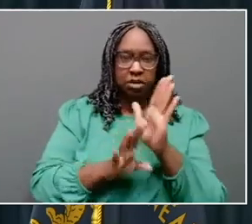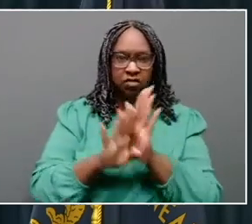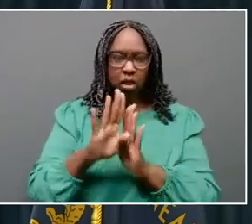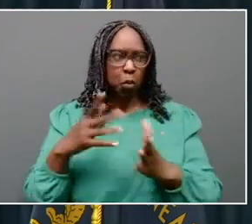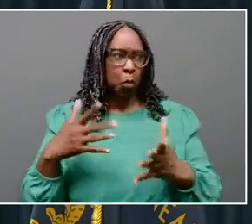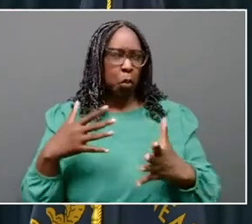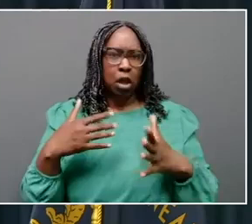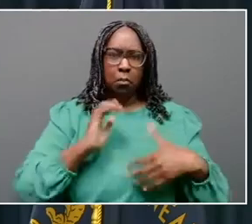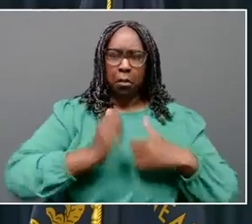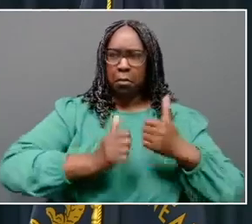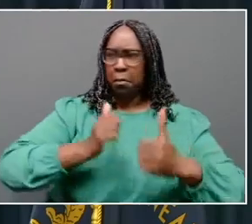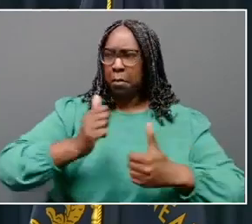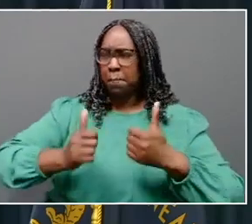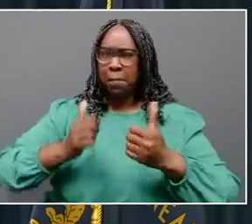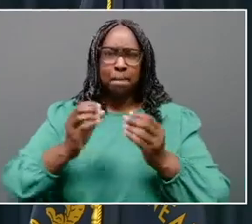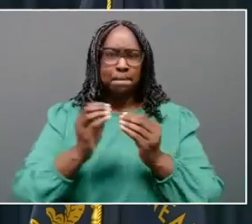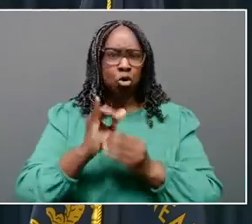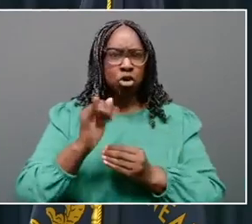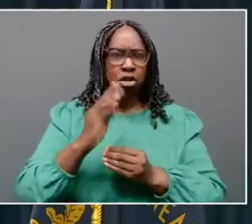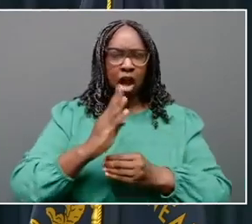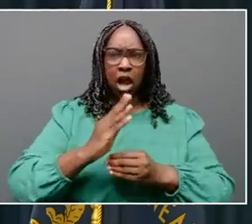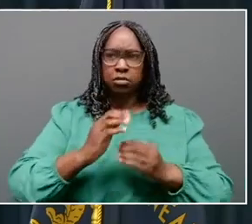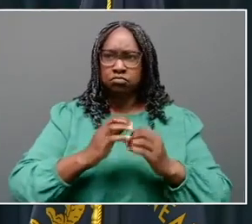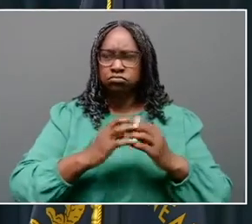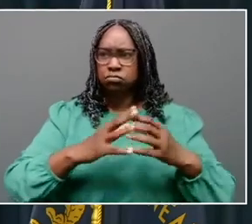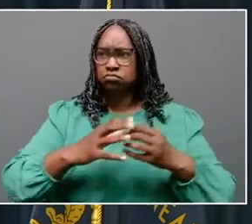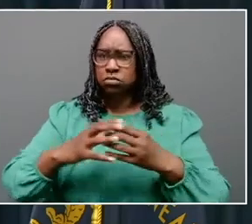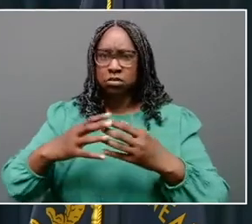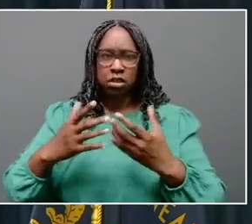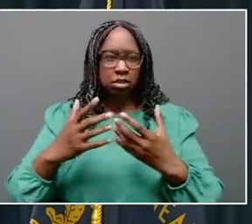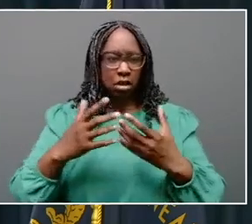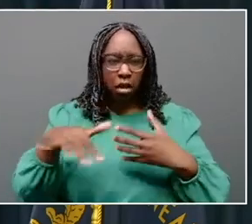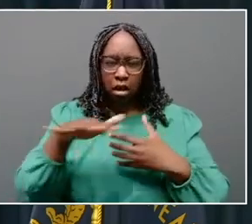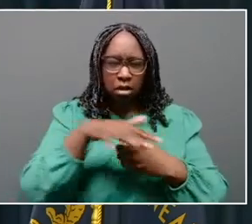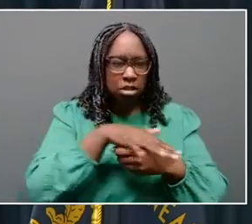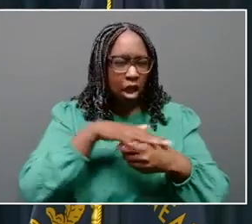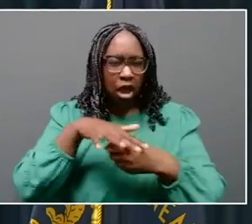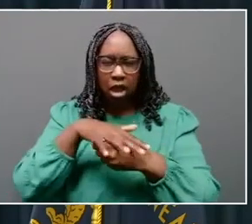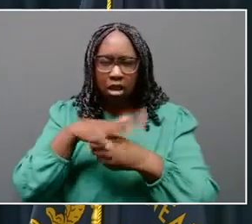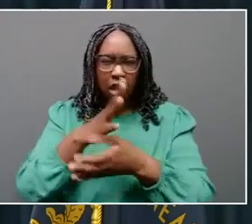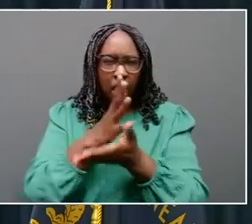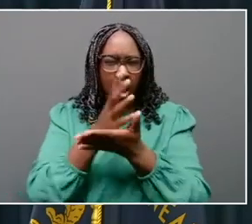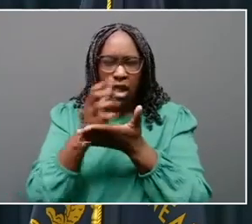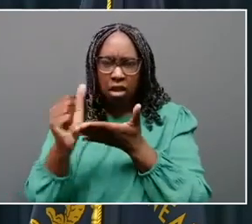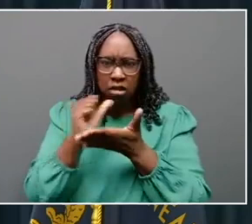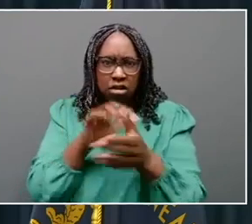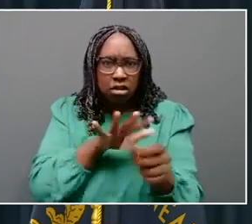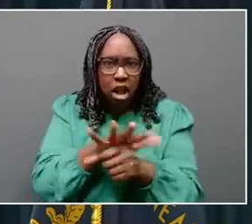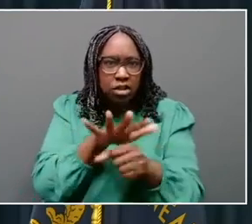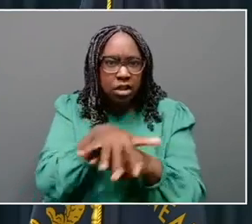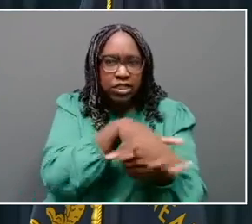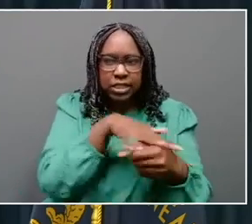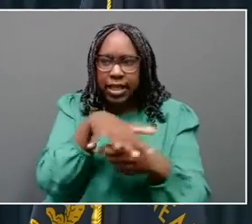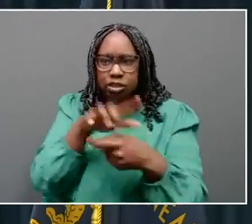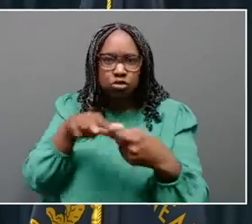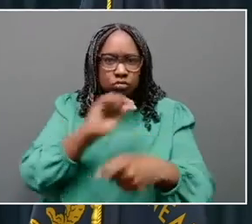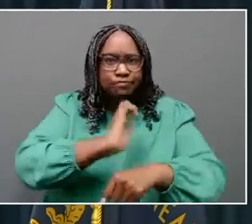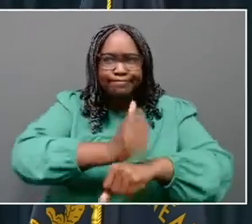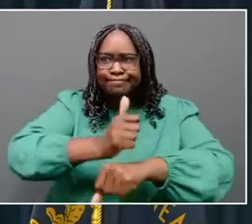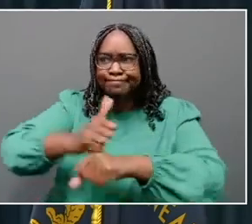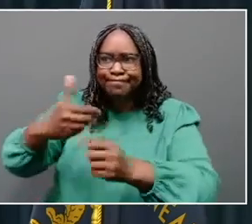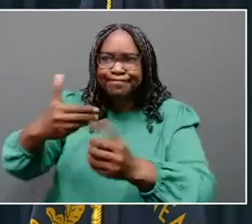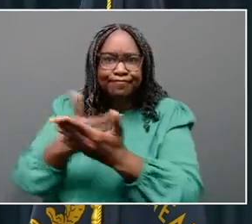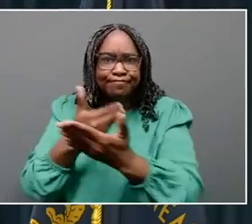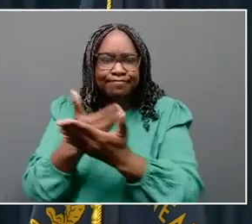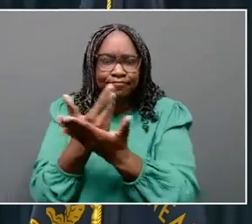locating so many facilities, that we were going to run out of sites to put new prospects on. This is using money to invest, to